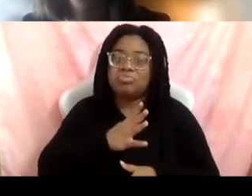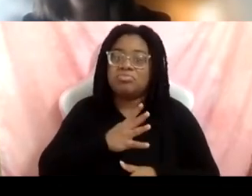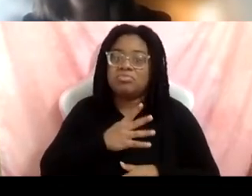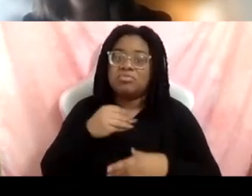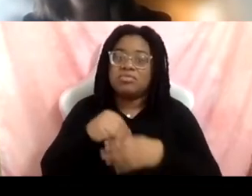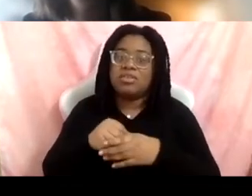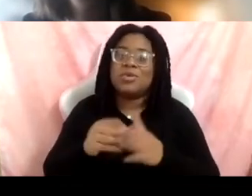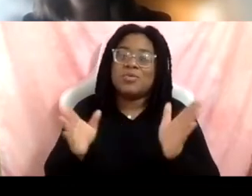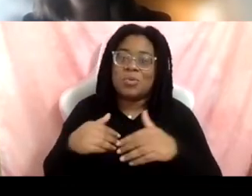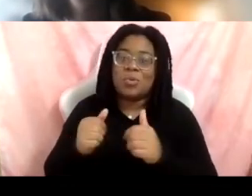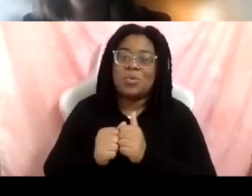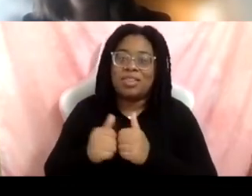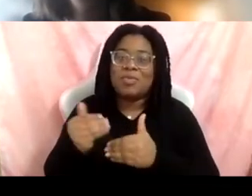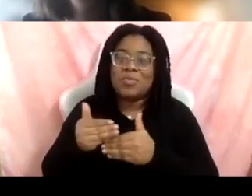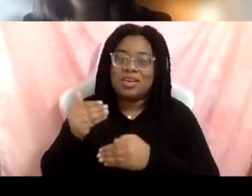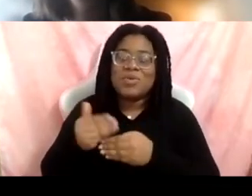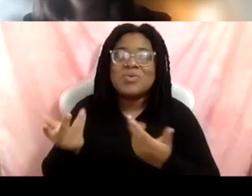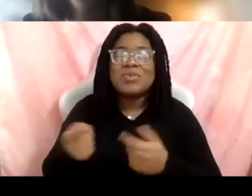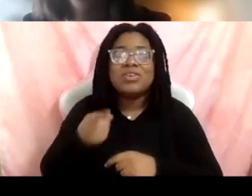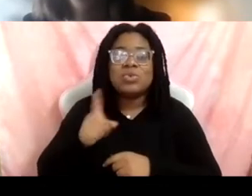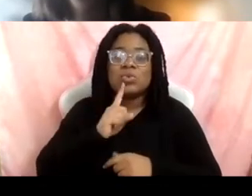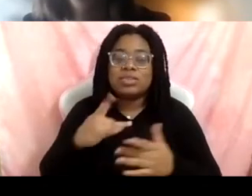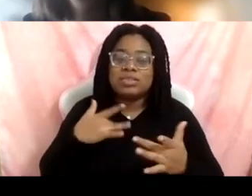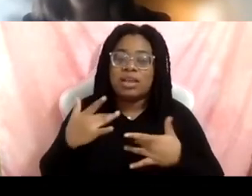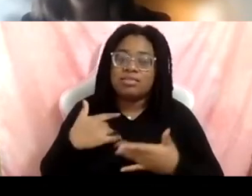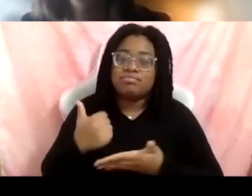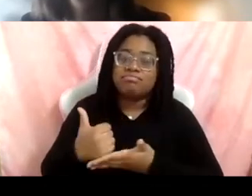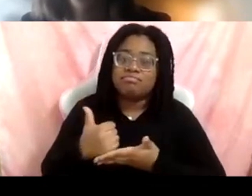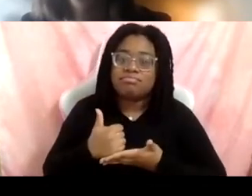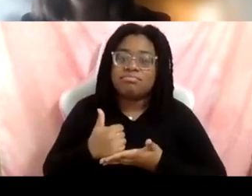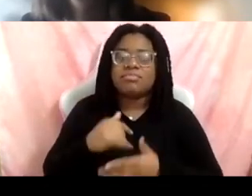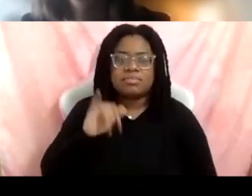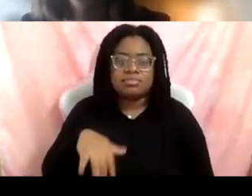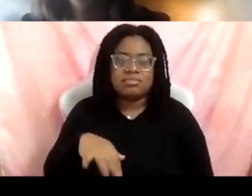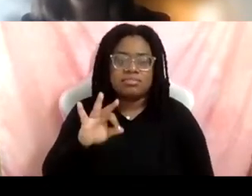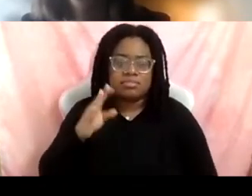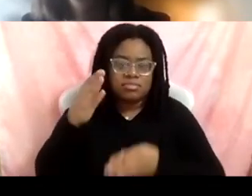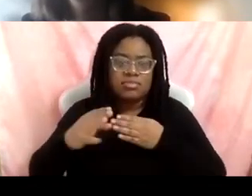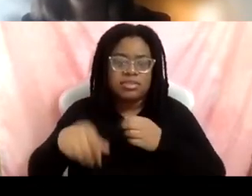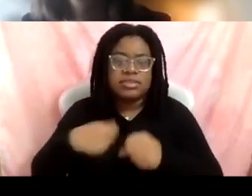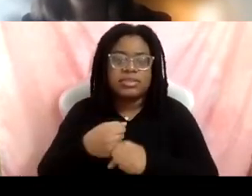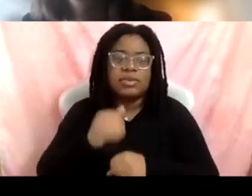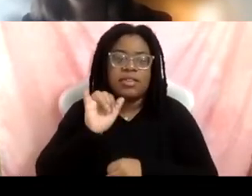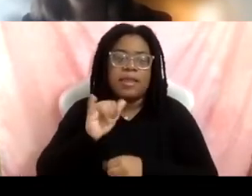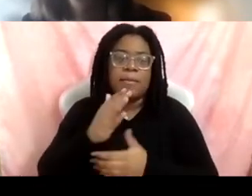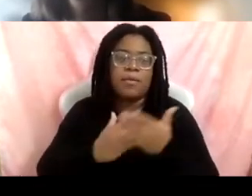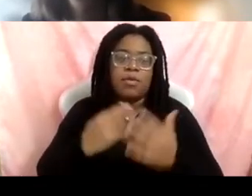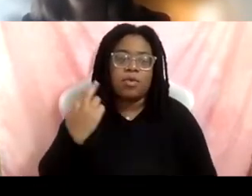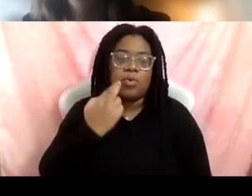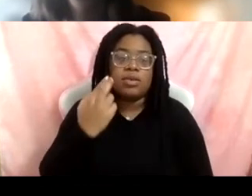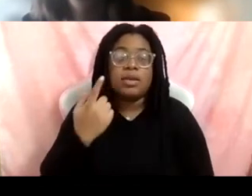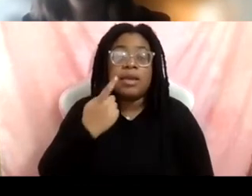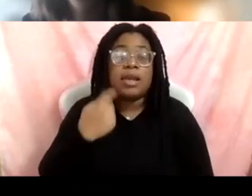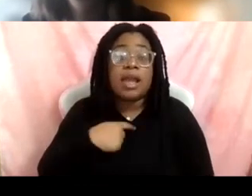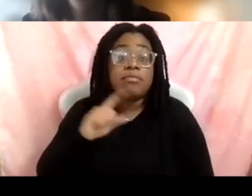with windows, and she was excited to help me. And I found out at the end of the year that the part of the reason is because I was